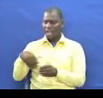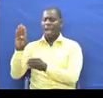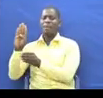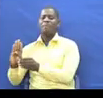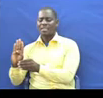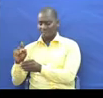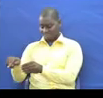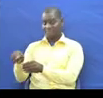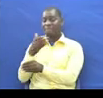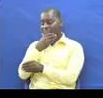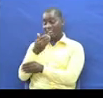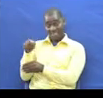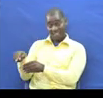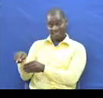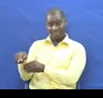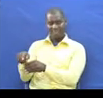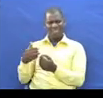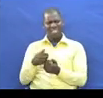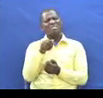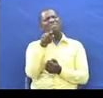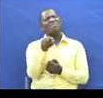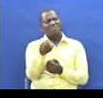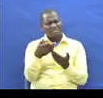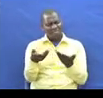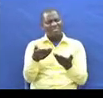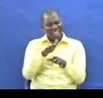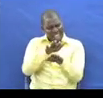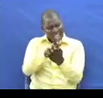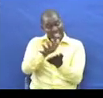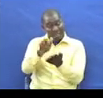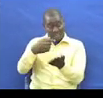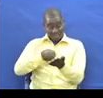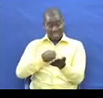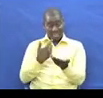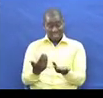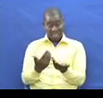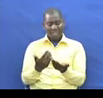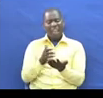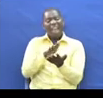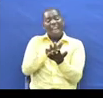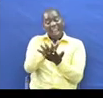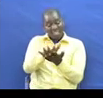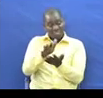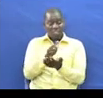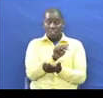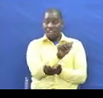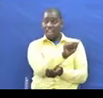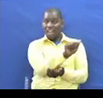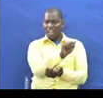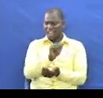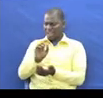the set of fathers. Now, can you tell me which of the two illustrations